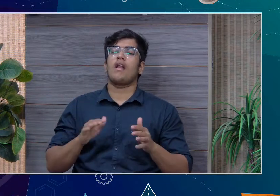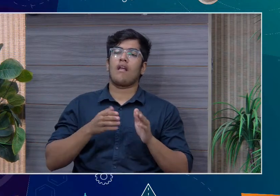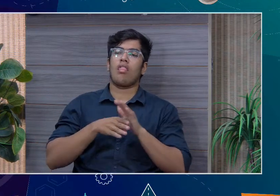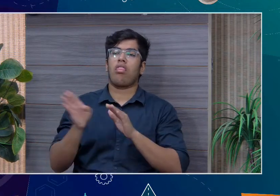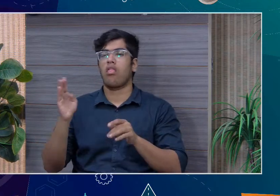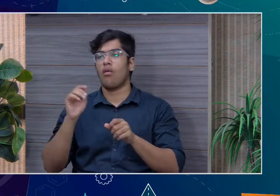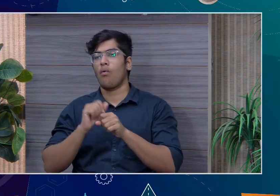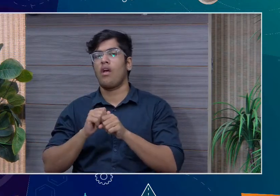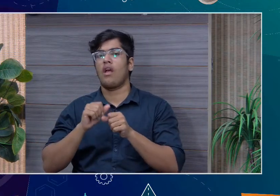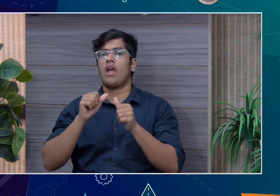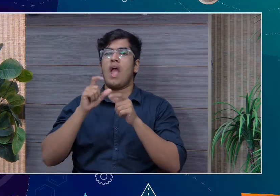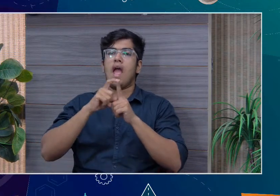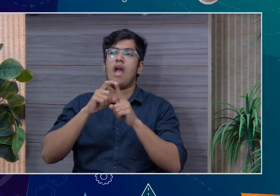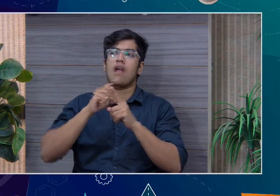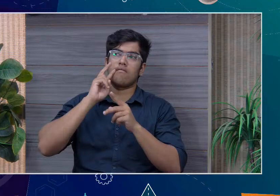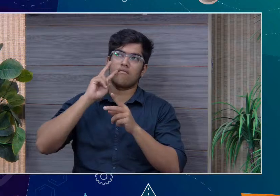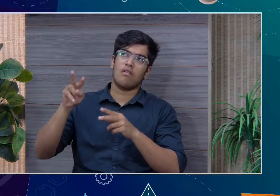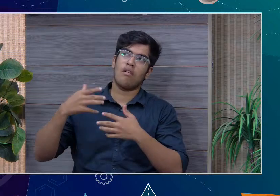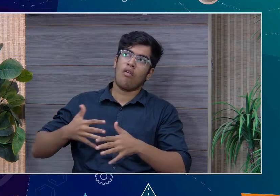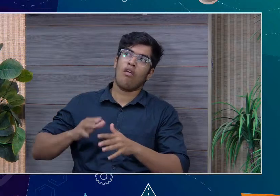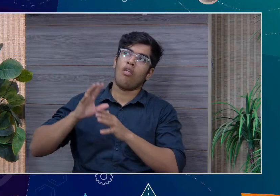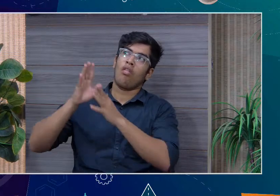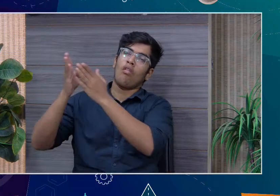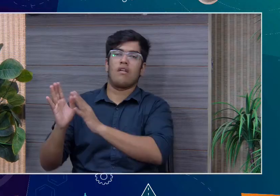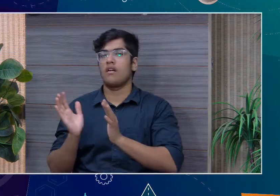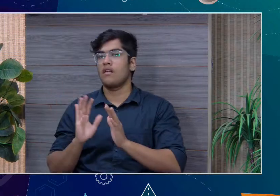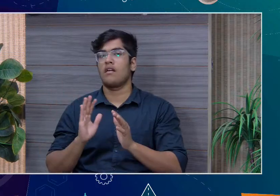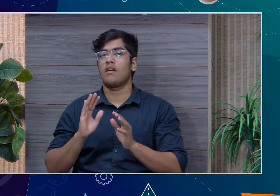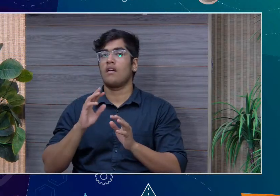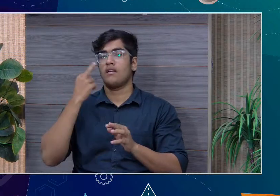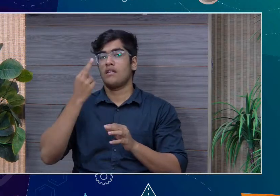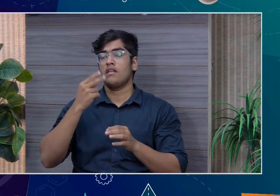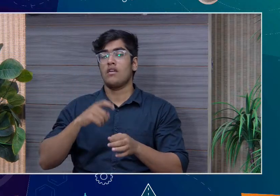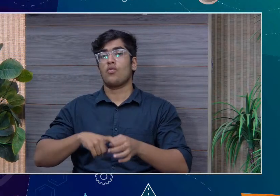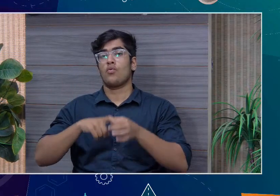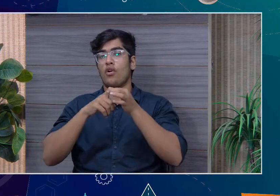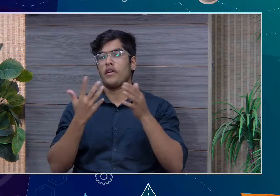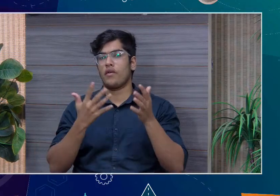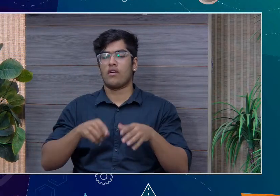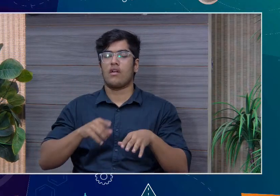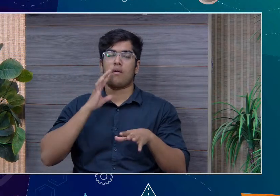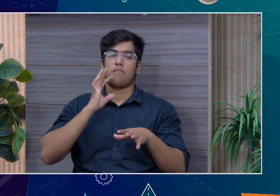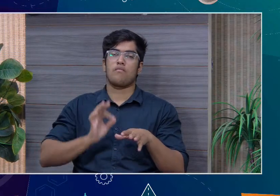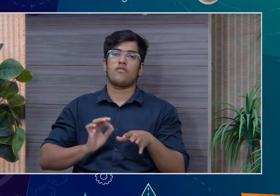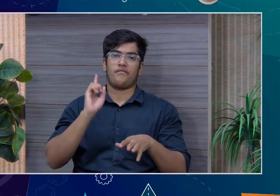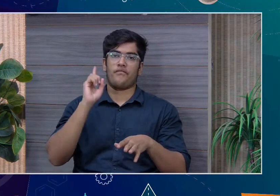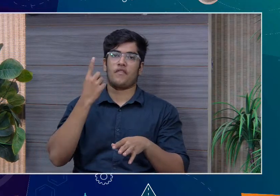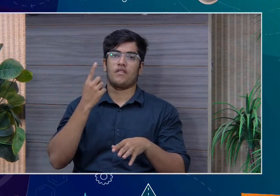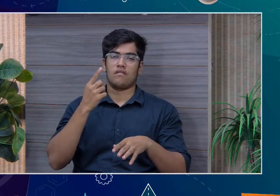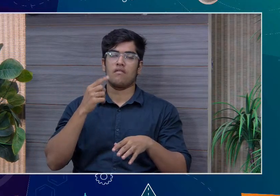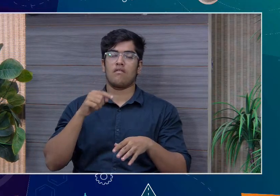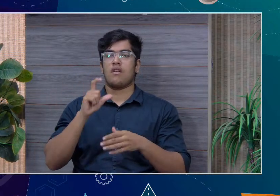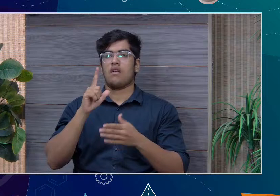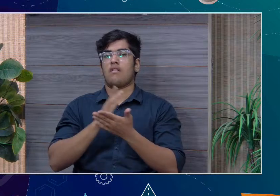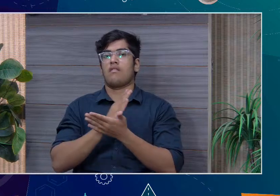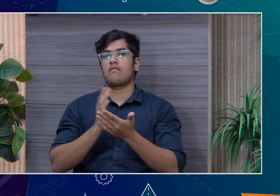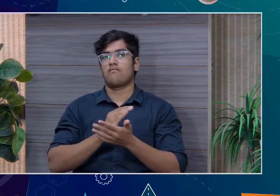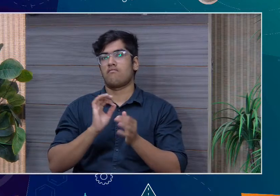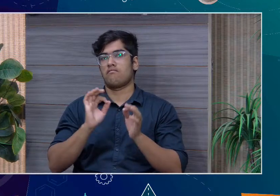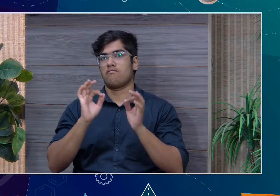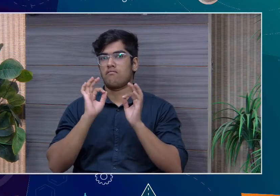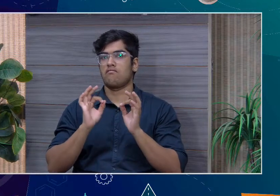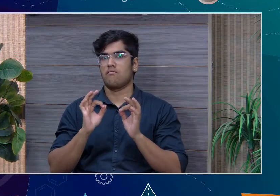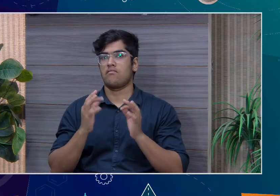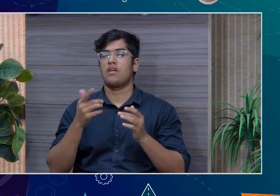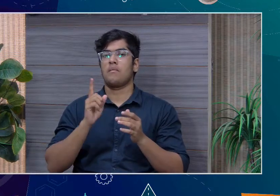the advertisements and different firms, because quality is something that matters the most. So that's a great lesson, sir. But